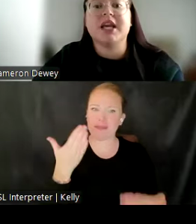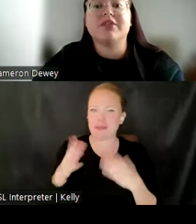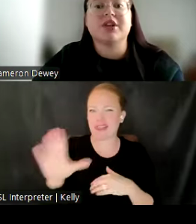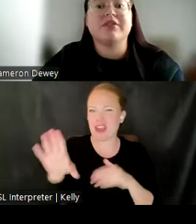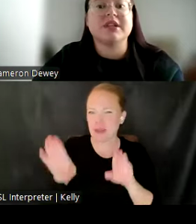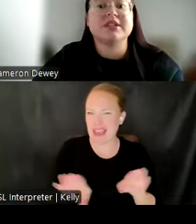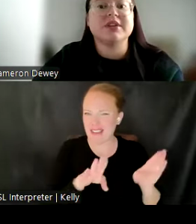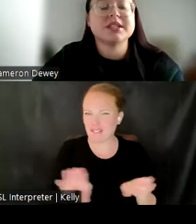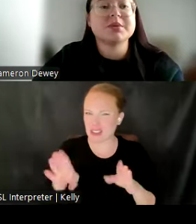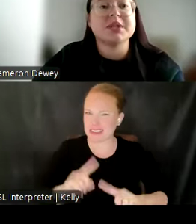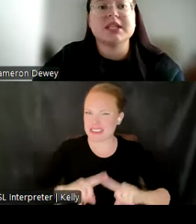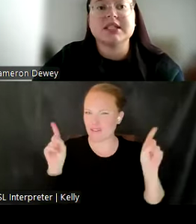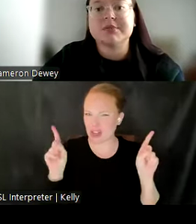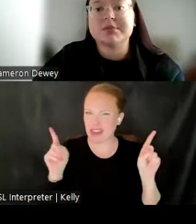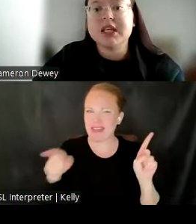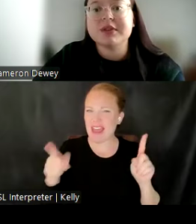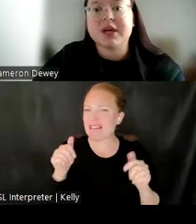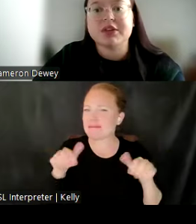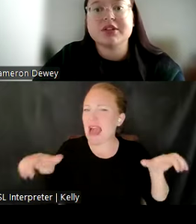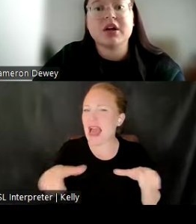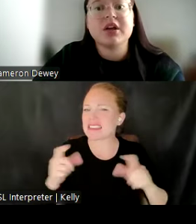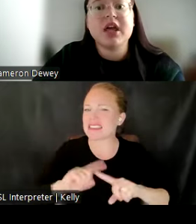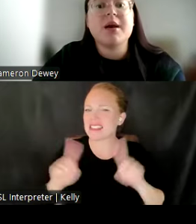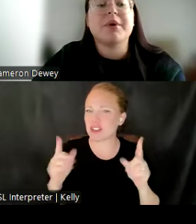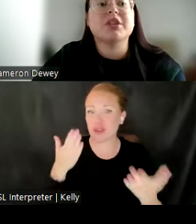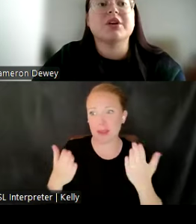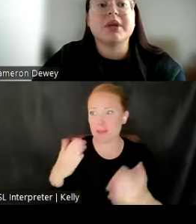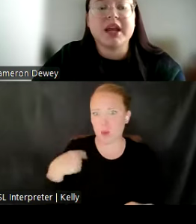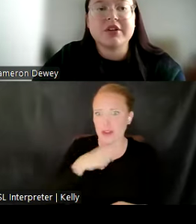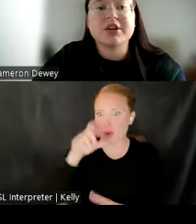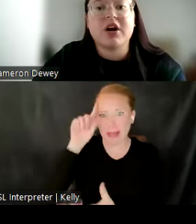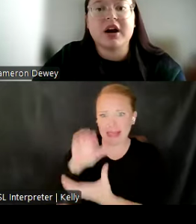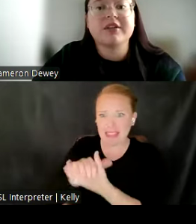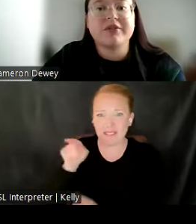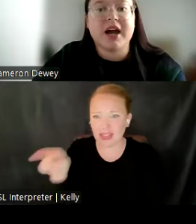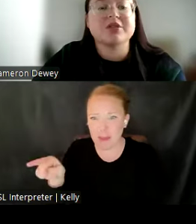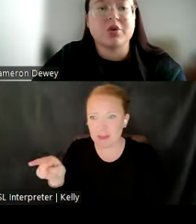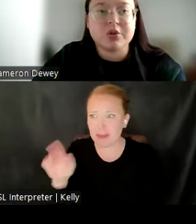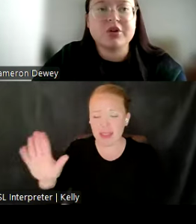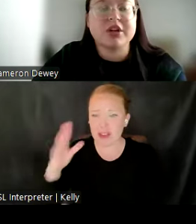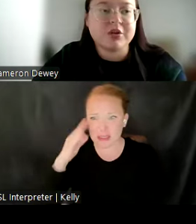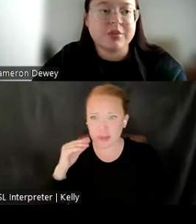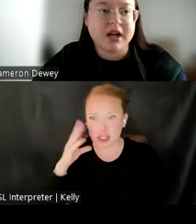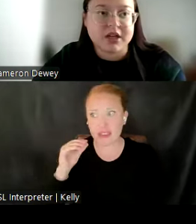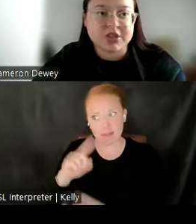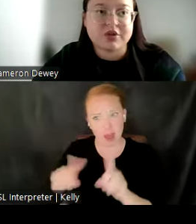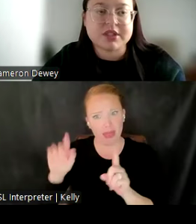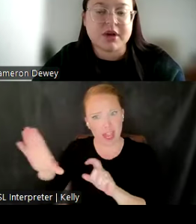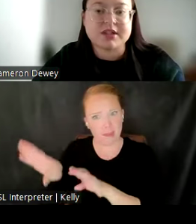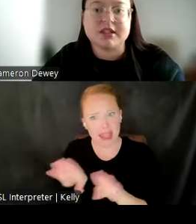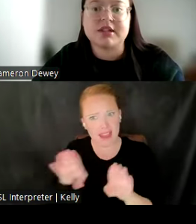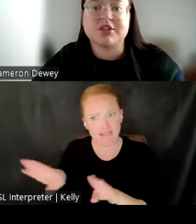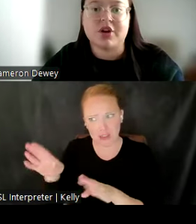these behaviors often lead to victims being disbelieved about their assault, but their behaviors are, in fact, normal